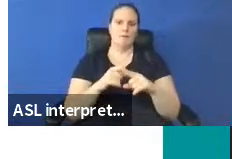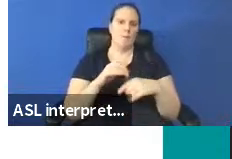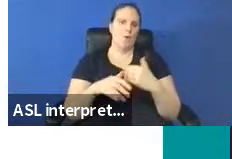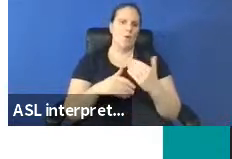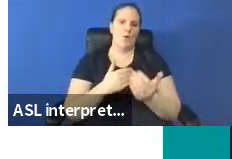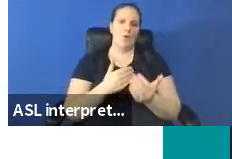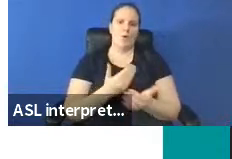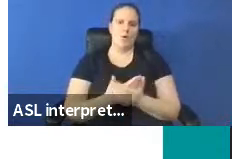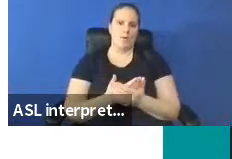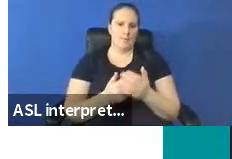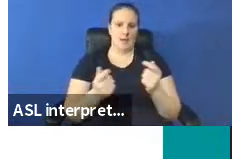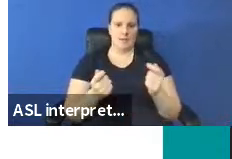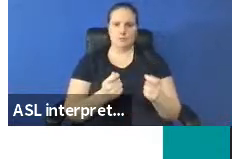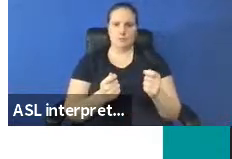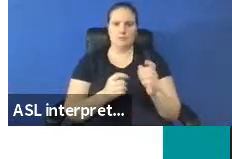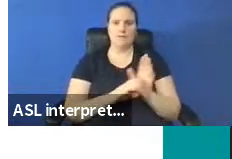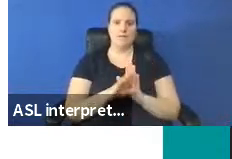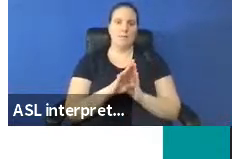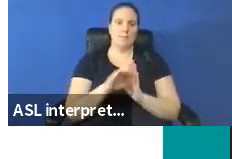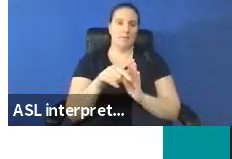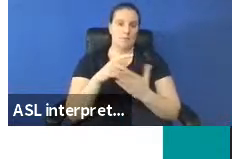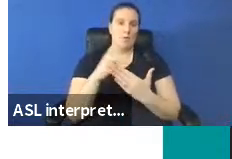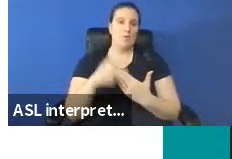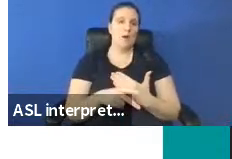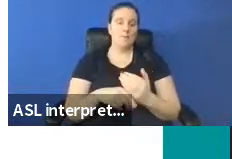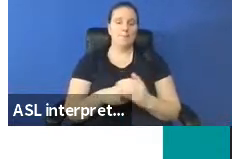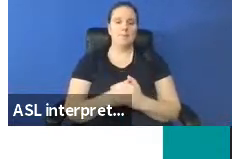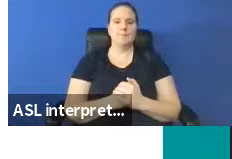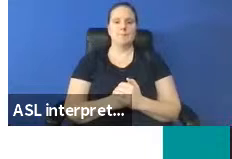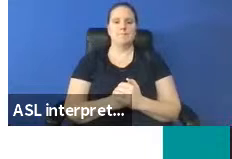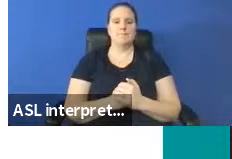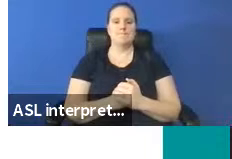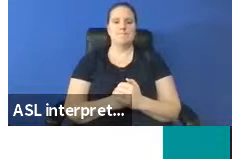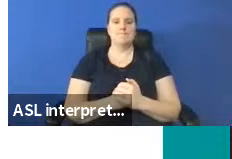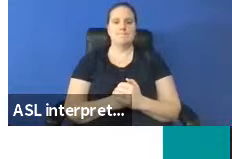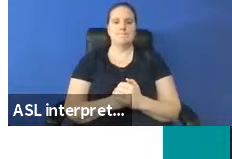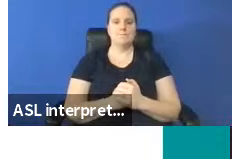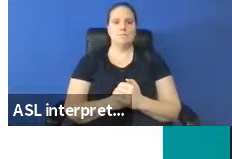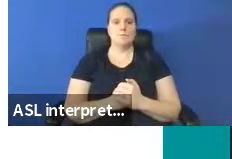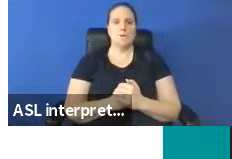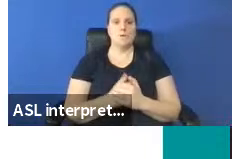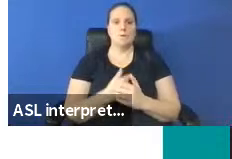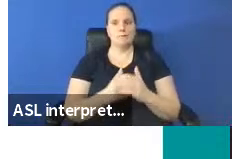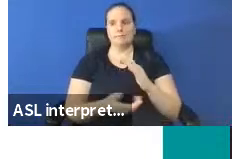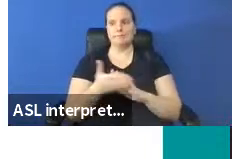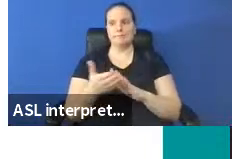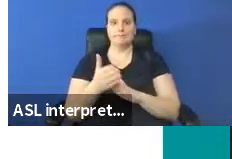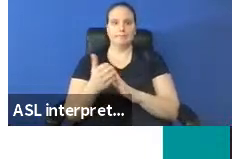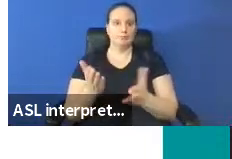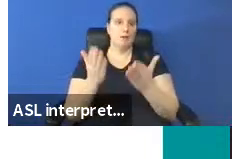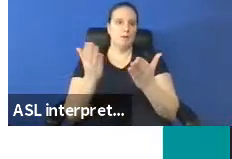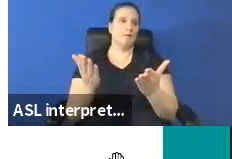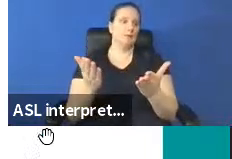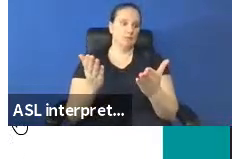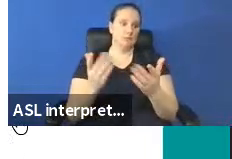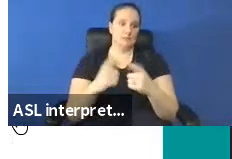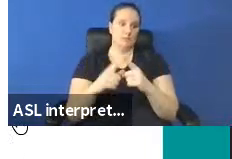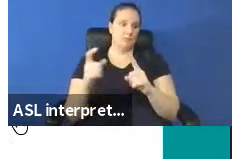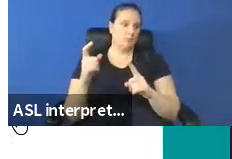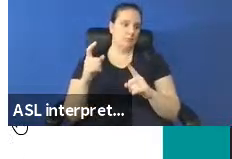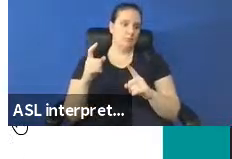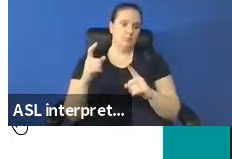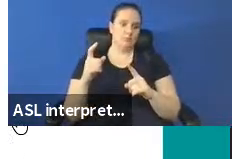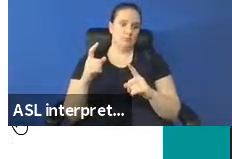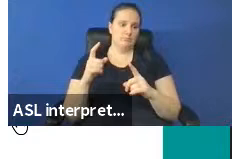facets of the management and the development of the program. And we have run these recommendations by members of the program staff